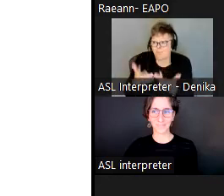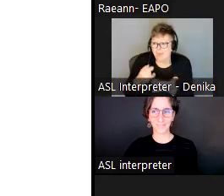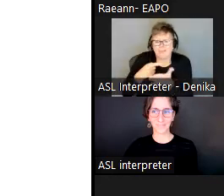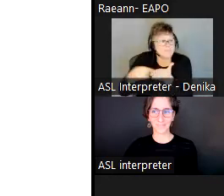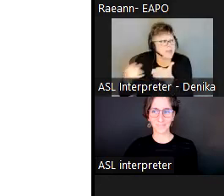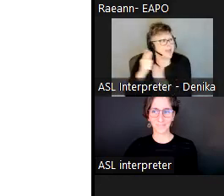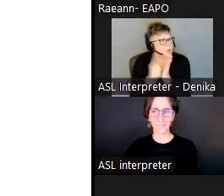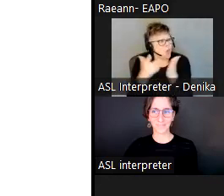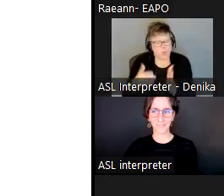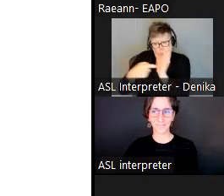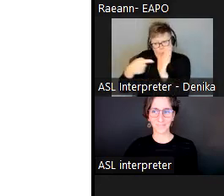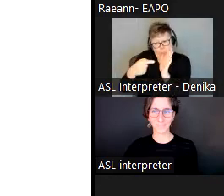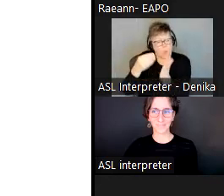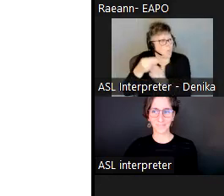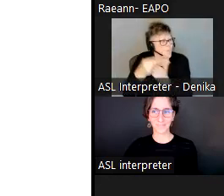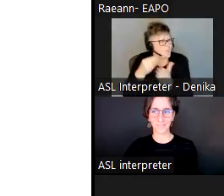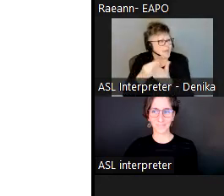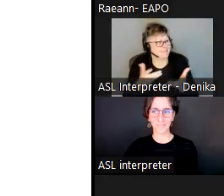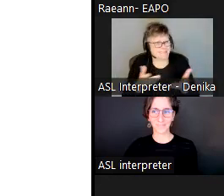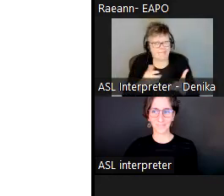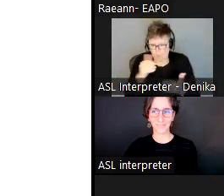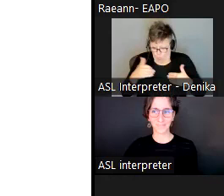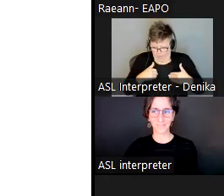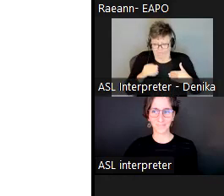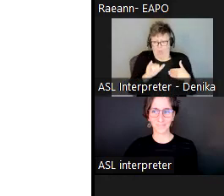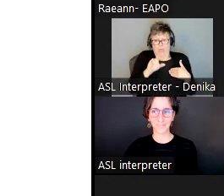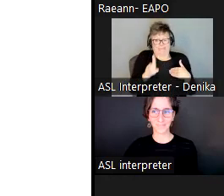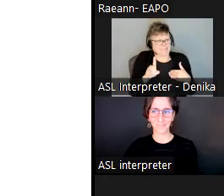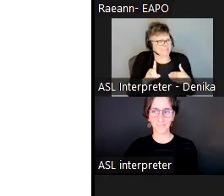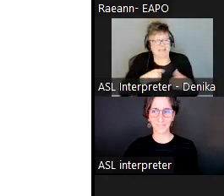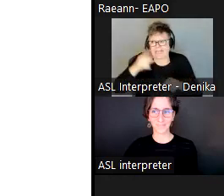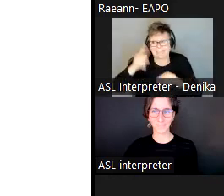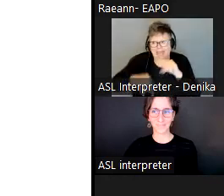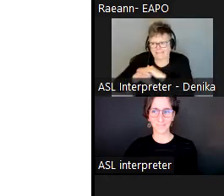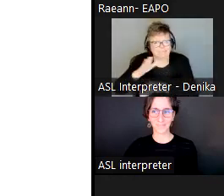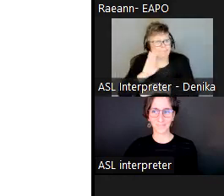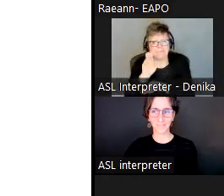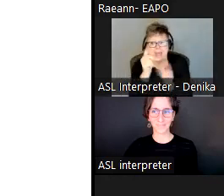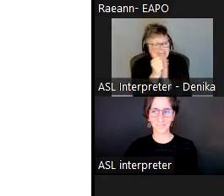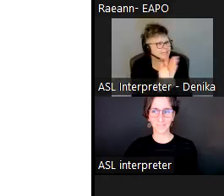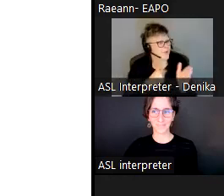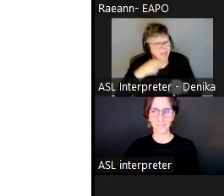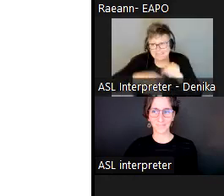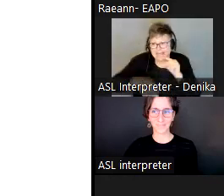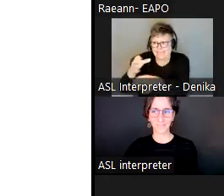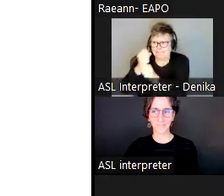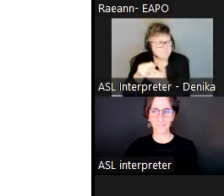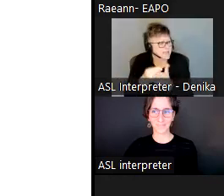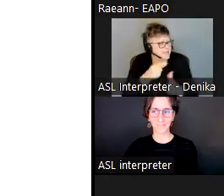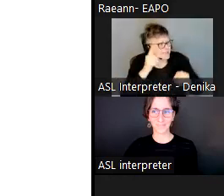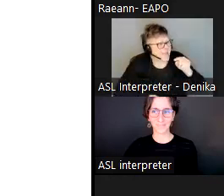But because he has no ID, he can't access his bank account, the